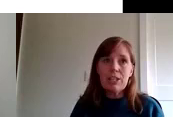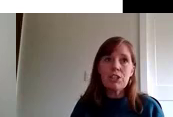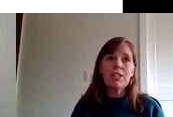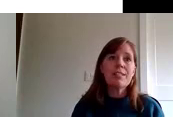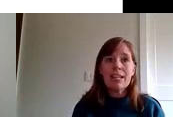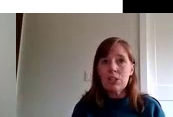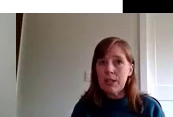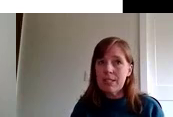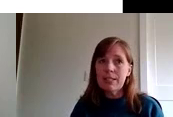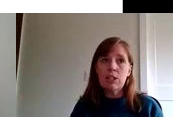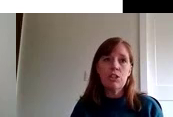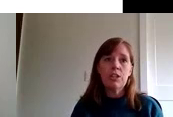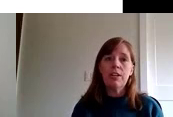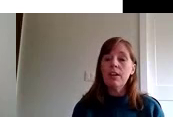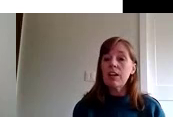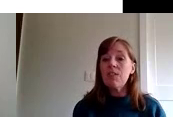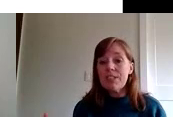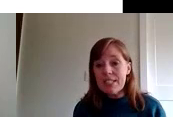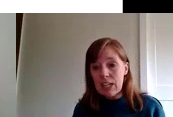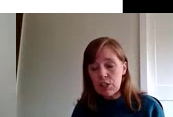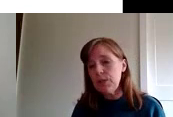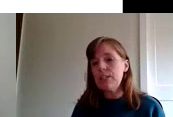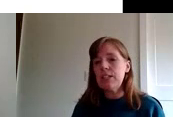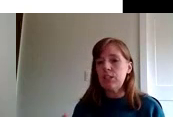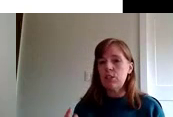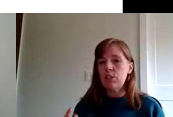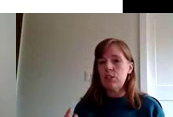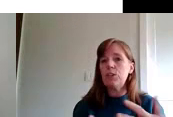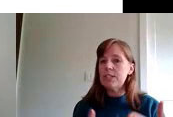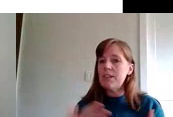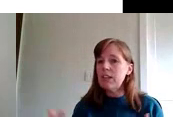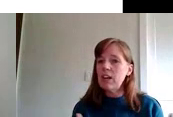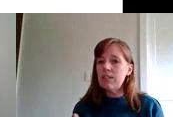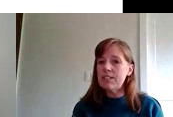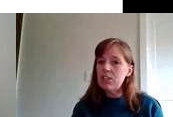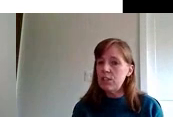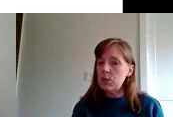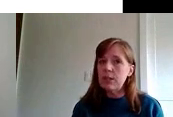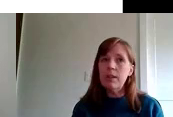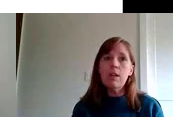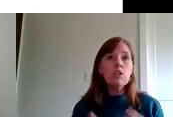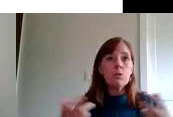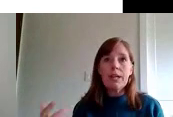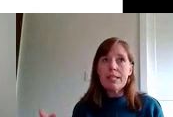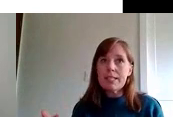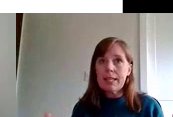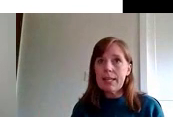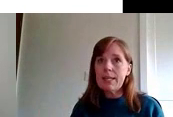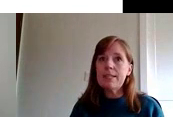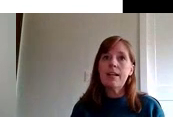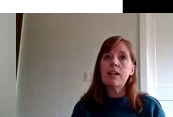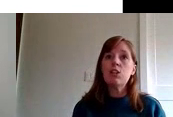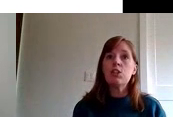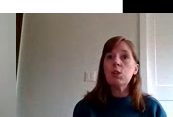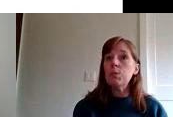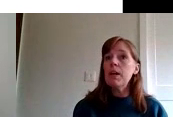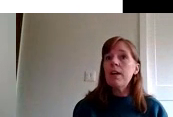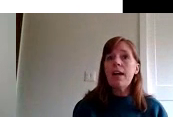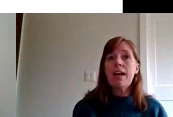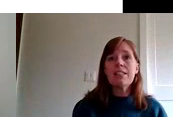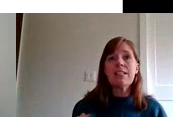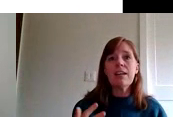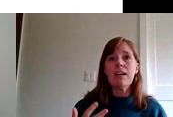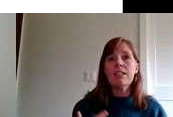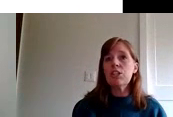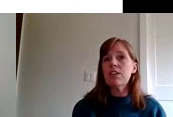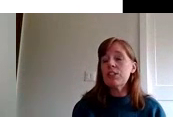real-time translation, text translation, conversation translation. So if you're just having a conversation, you can translate it.